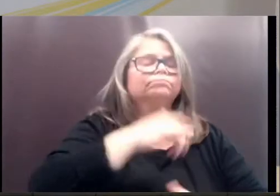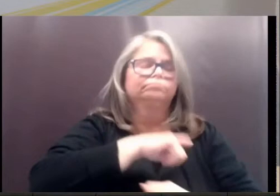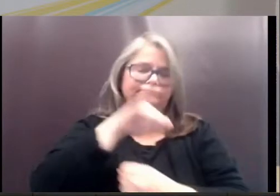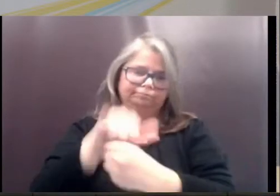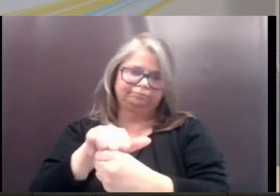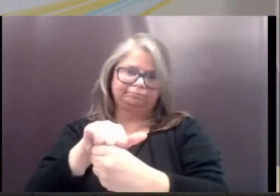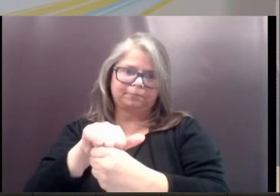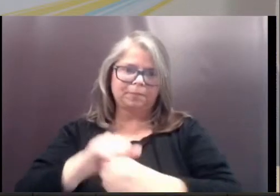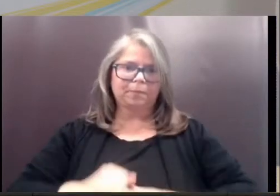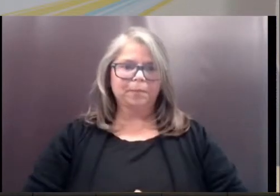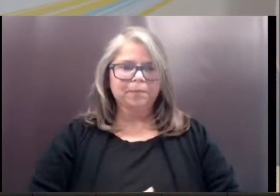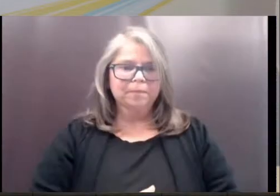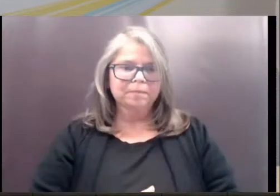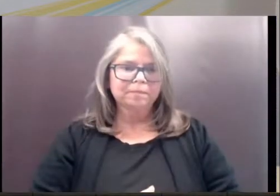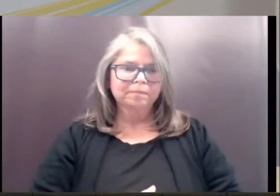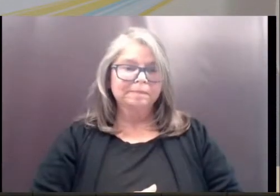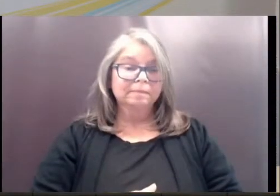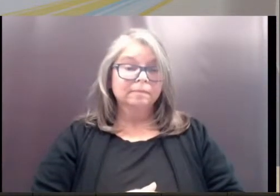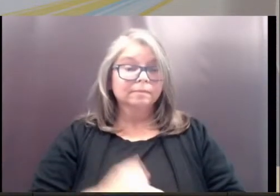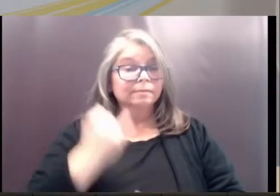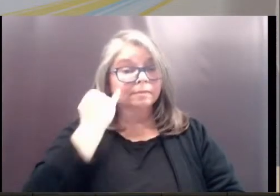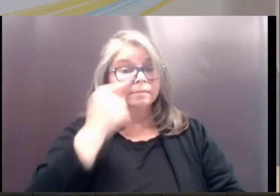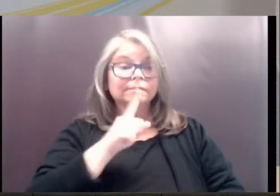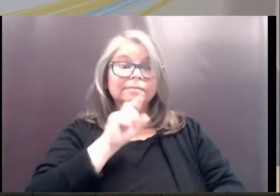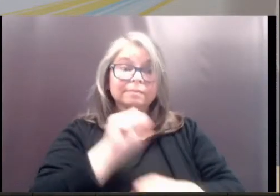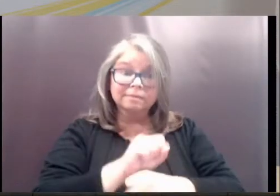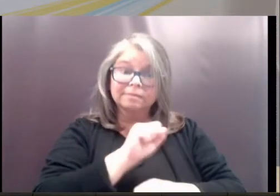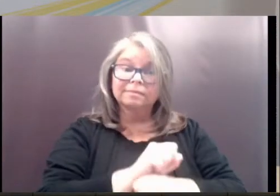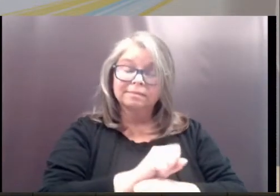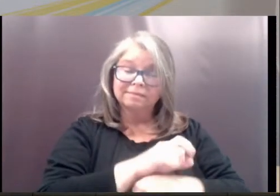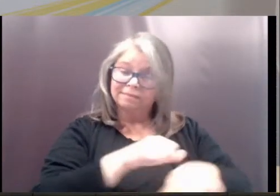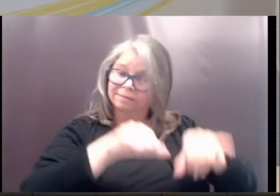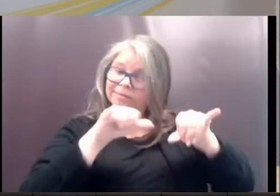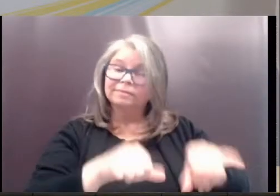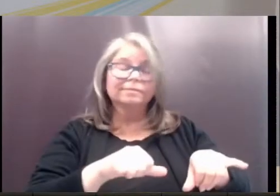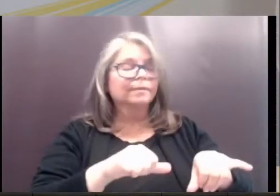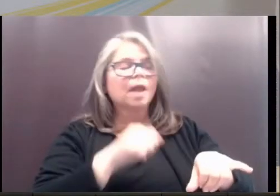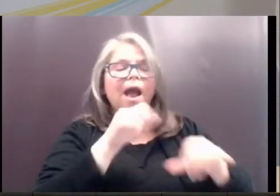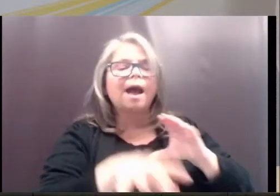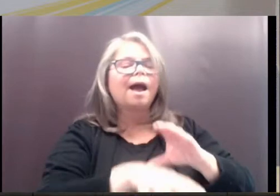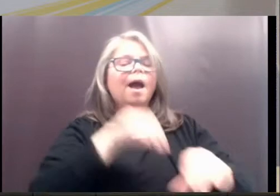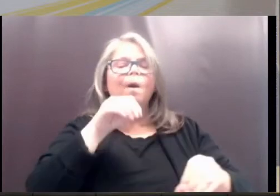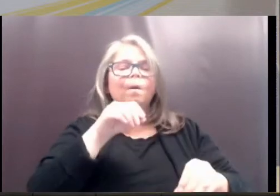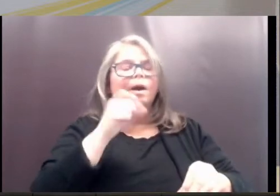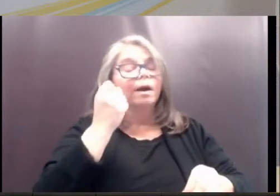your property and not leave unless you need to seek emergency medical care. You need to